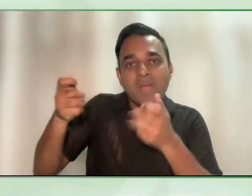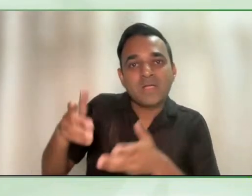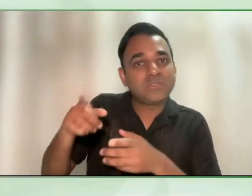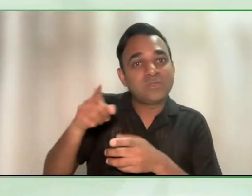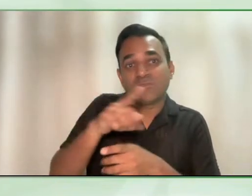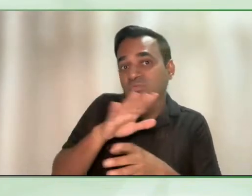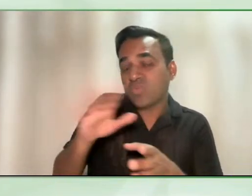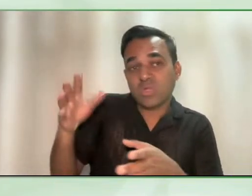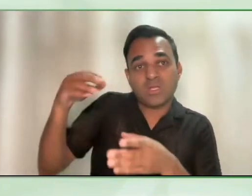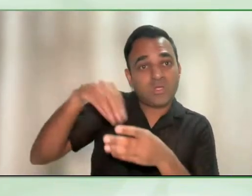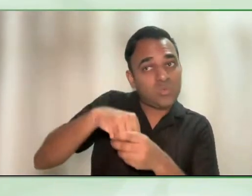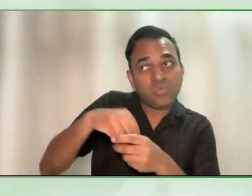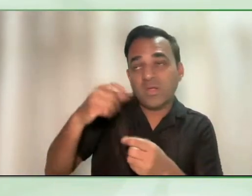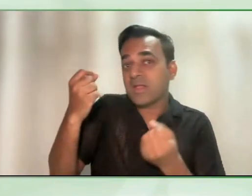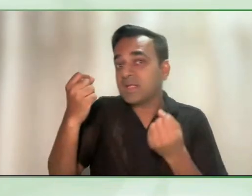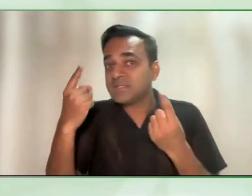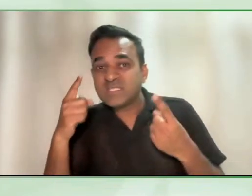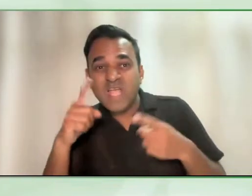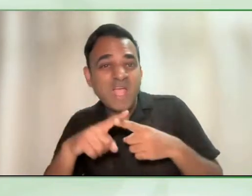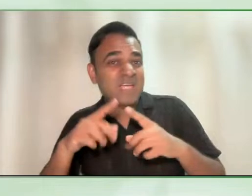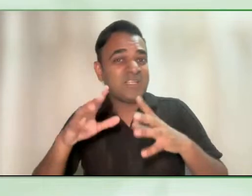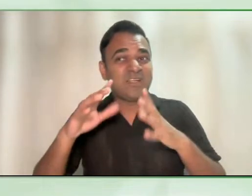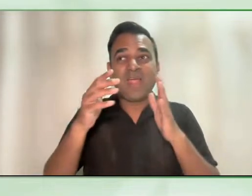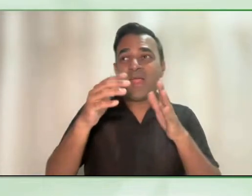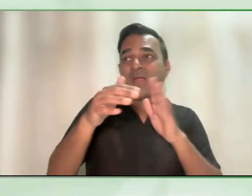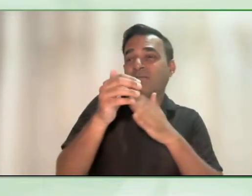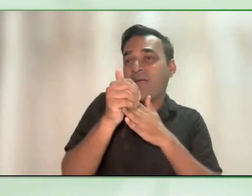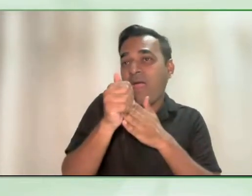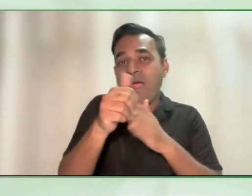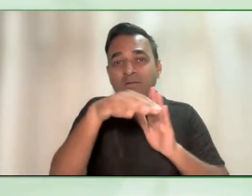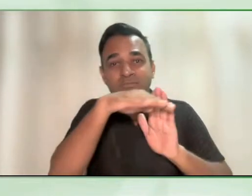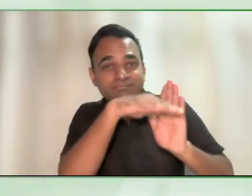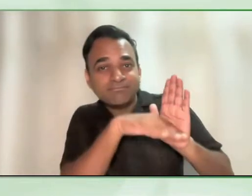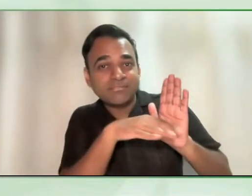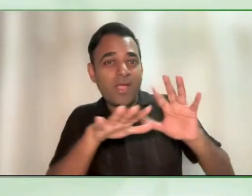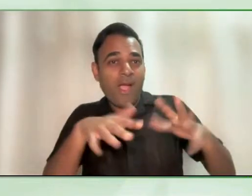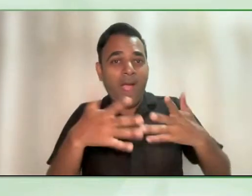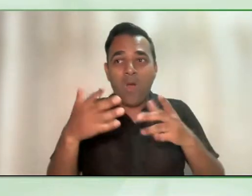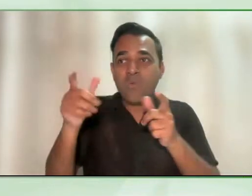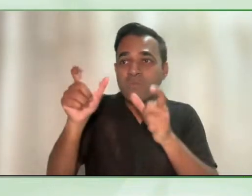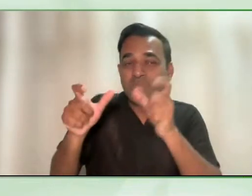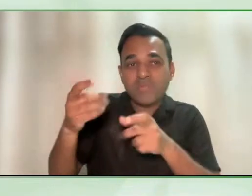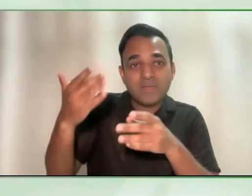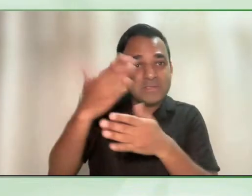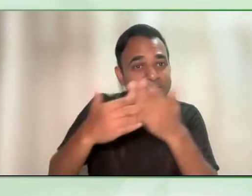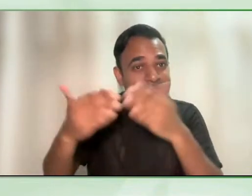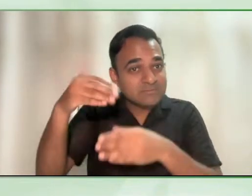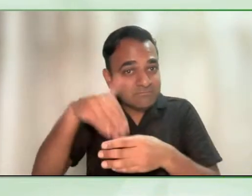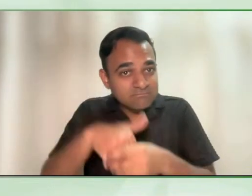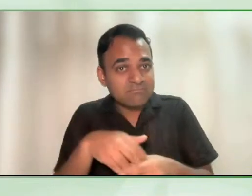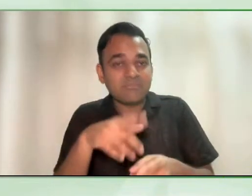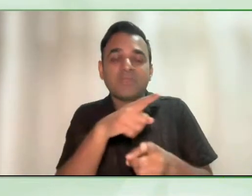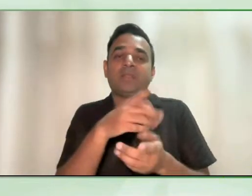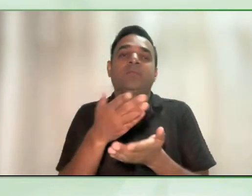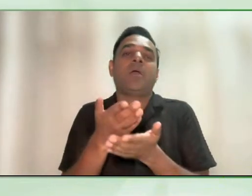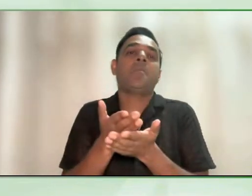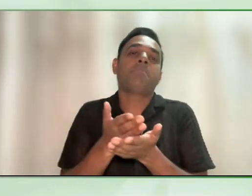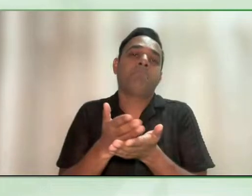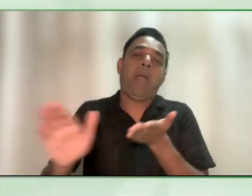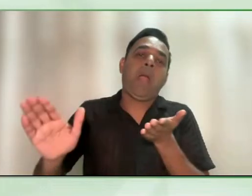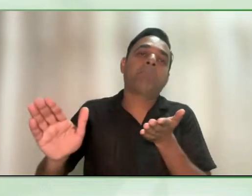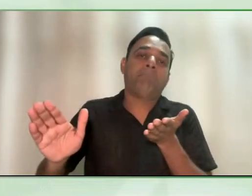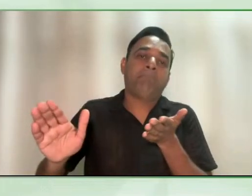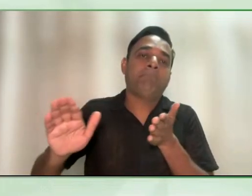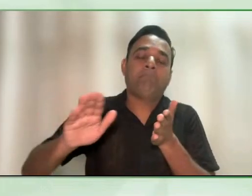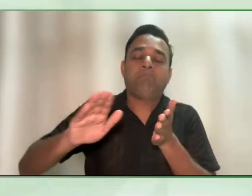enter into negotiations, go wherever they like. But people with disabilities were not at the table. In fact, they were barely in the room.